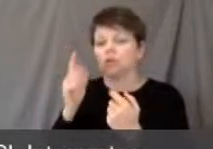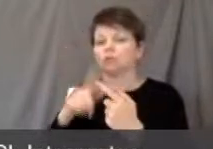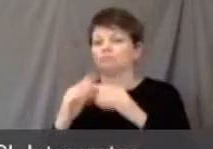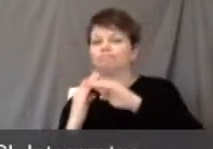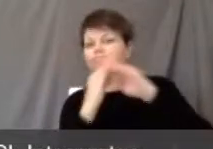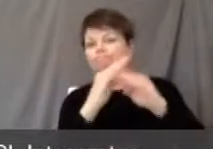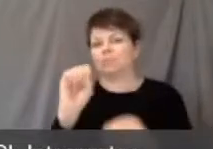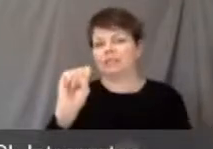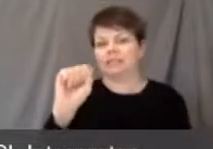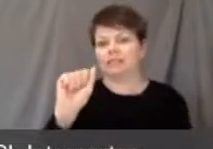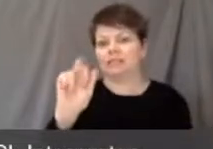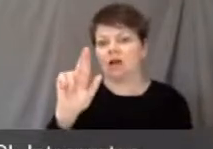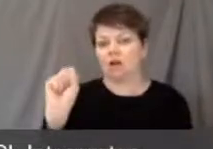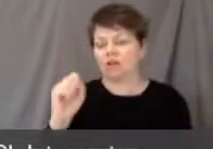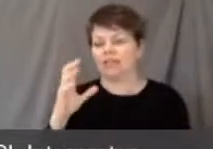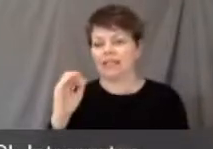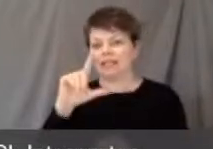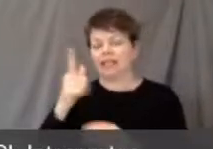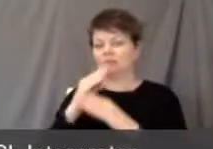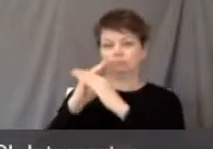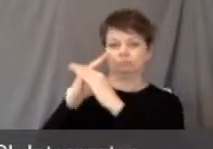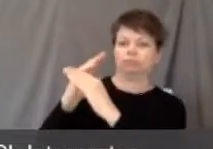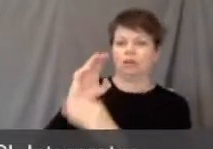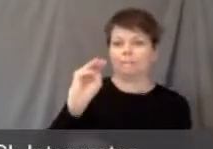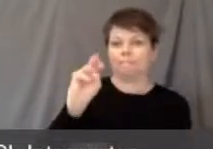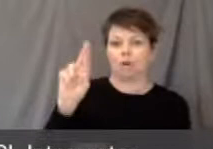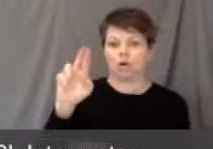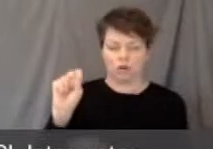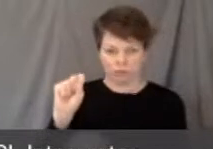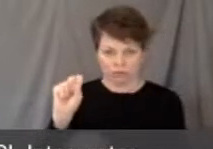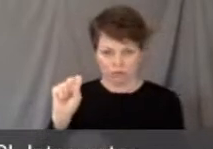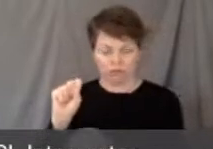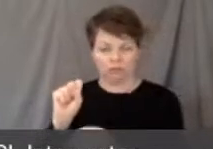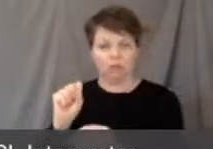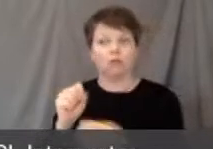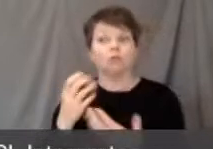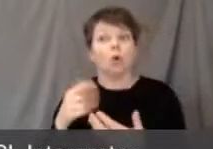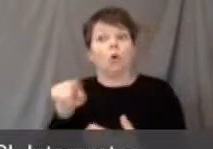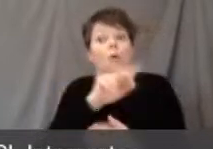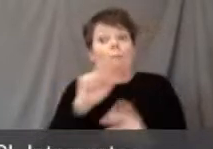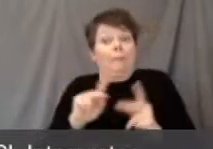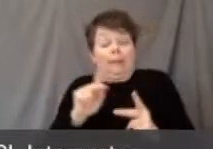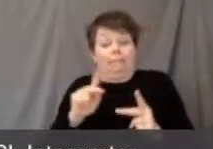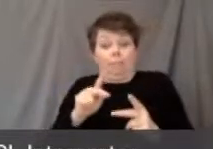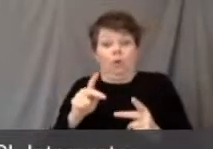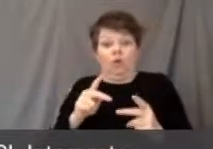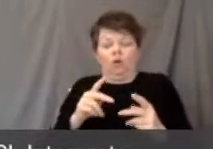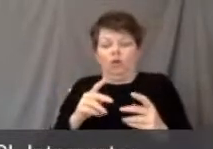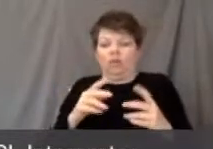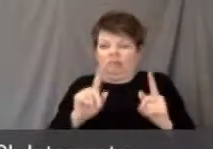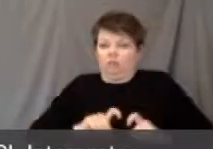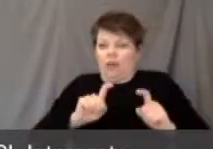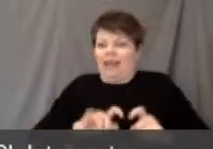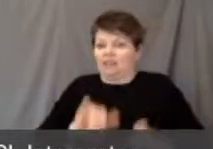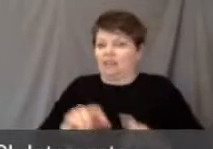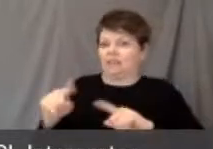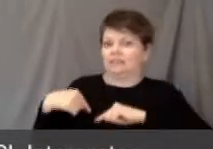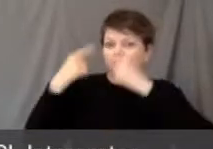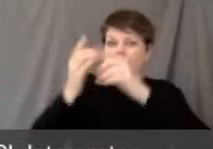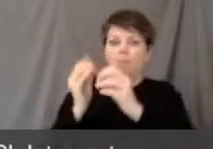outbreak and then the MERS outbreak. So they have actually had people undergoing clinical trials way back 20 years